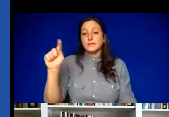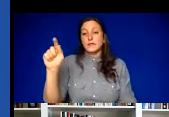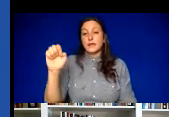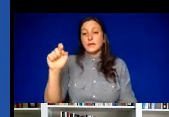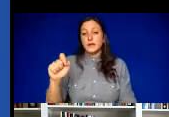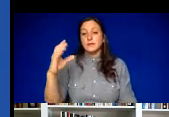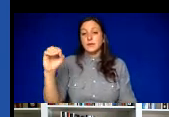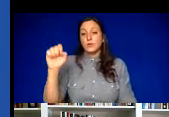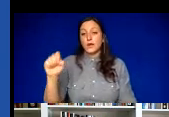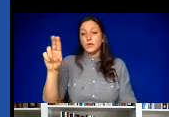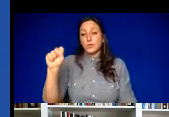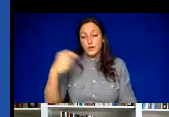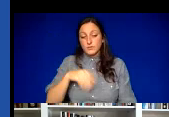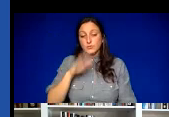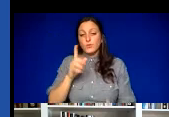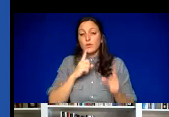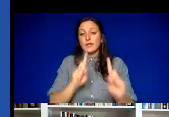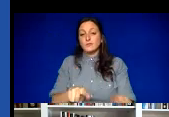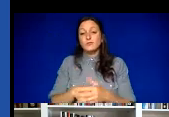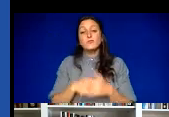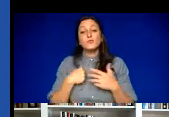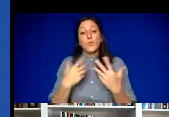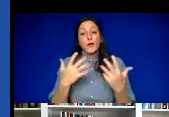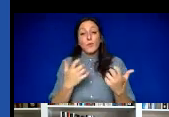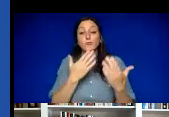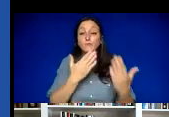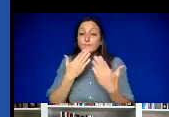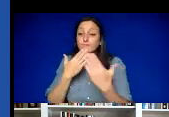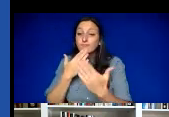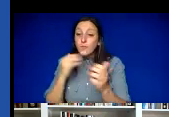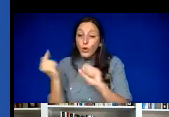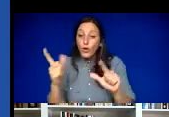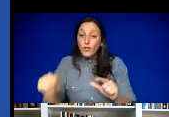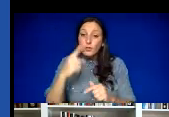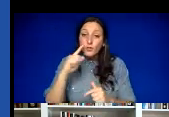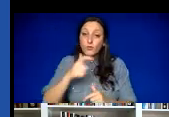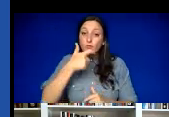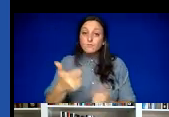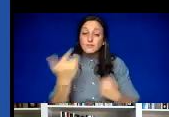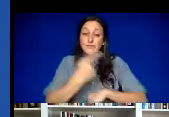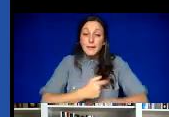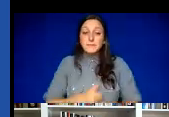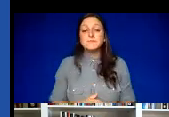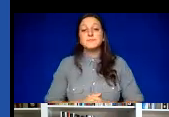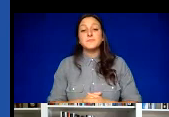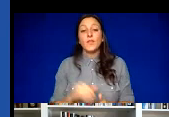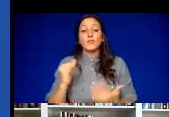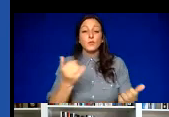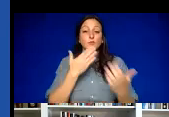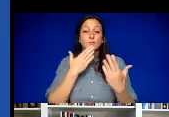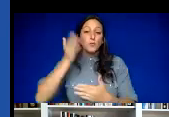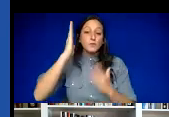media_info@state.co.us and we'll work on getting you an answer. And I want to say thank you to all of you for joining us, as well as to our